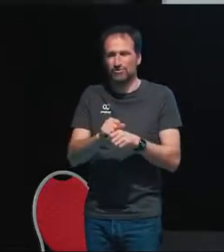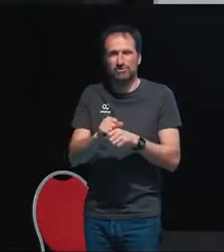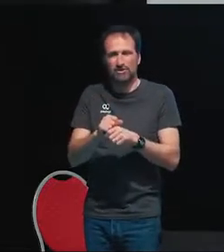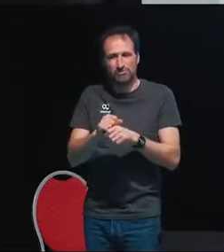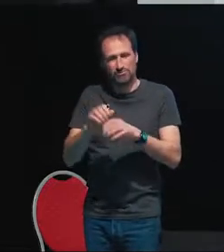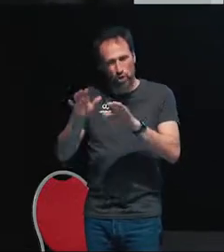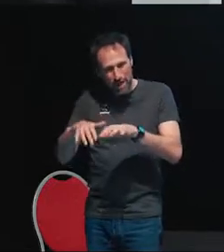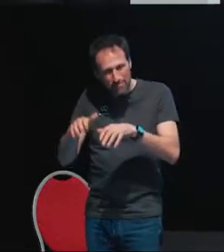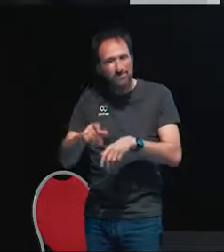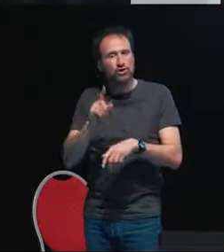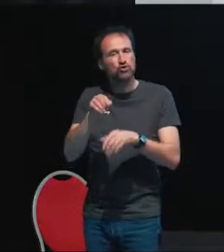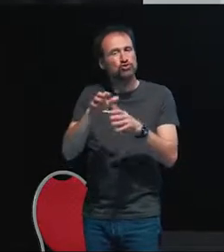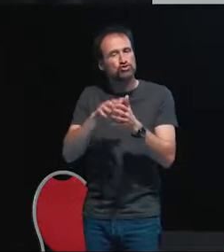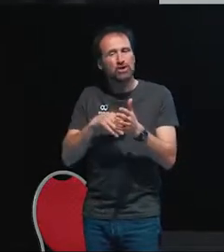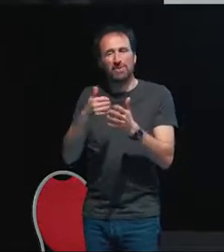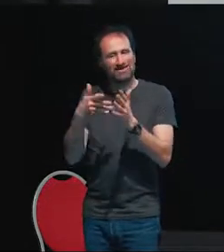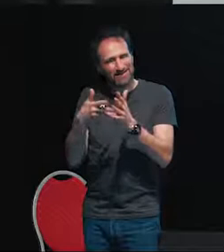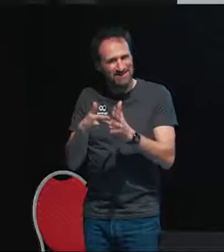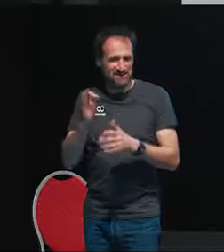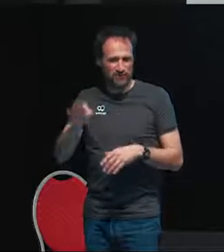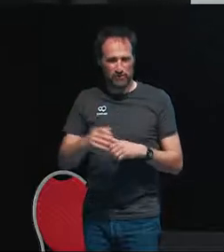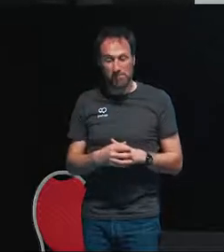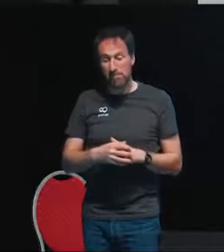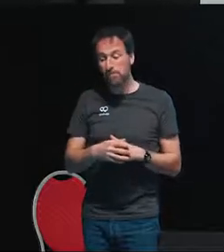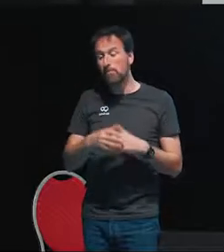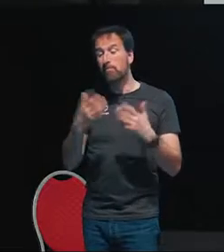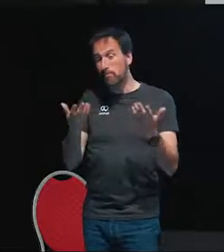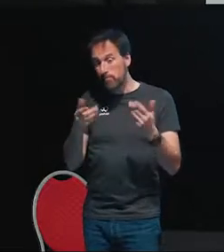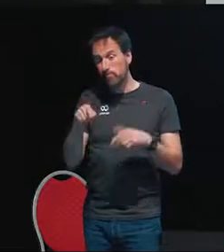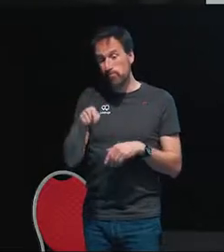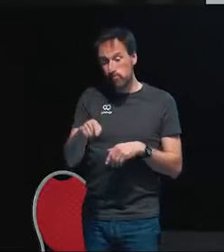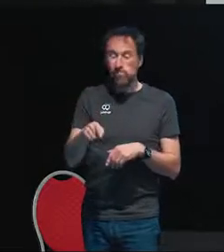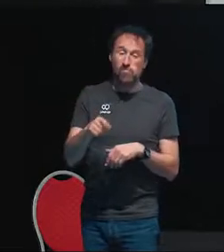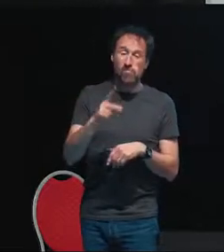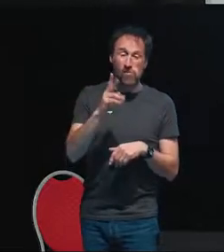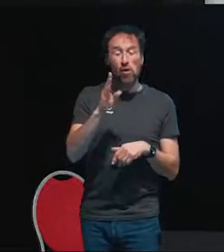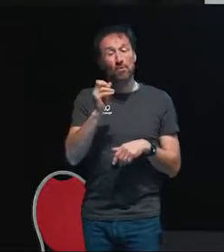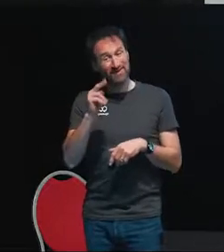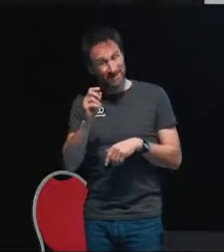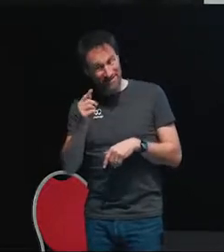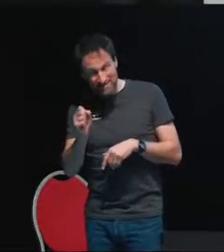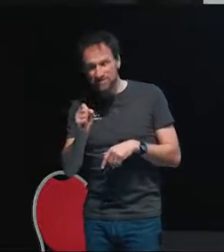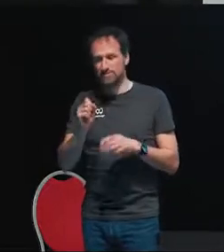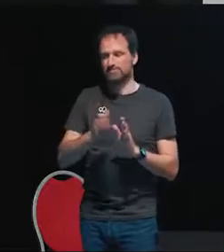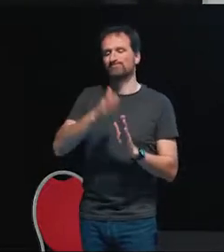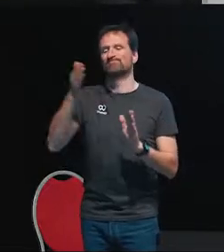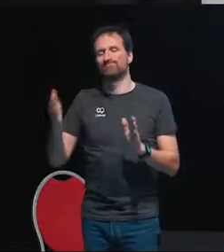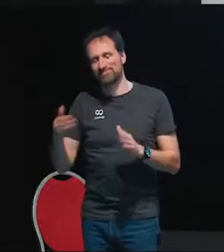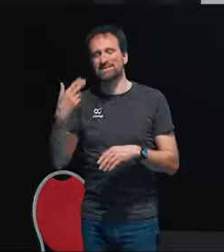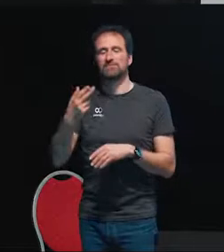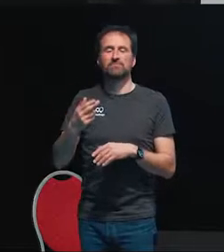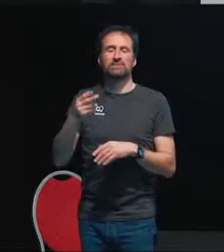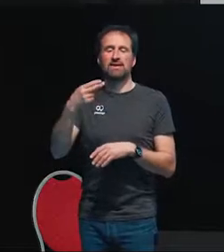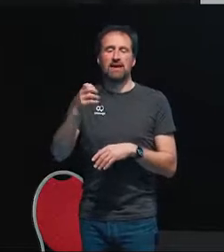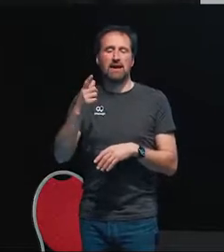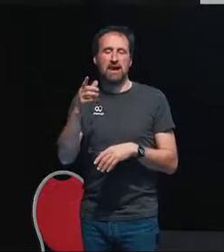and then kind of coupled with kubernetes we have helm and helm gives us a lot of capabilities but one of the most